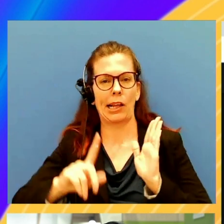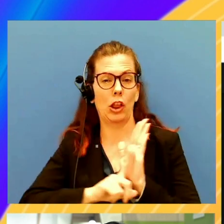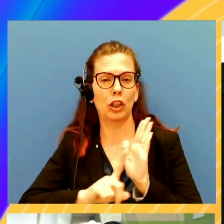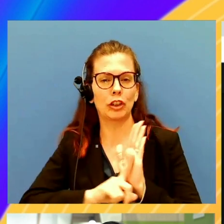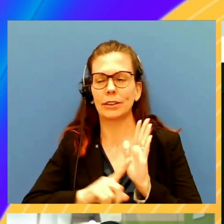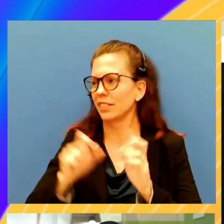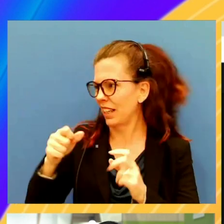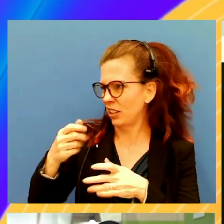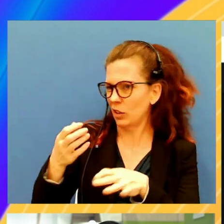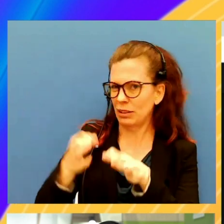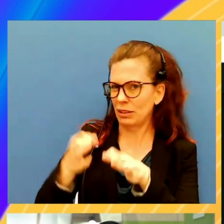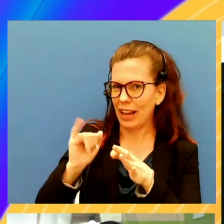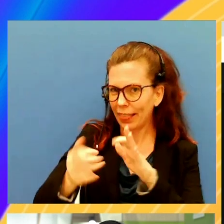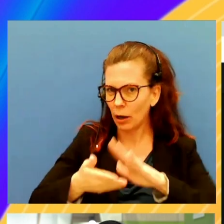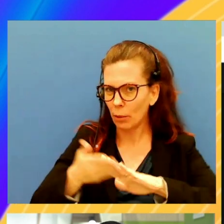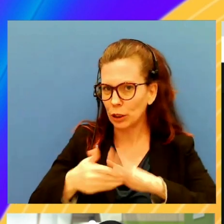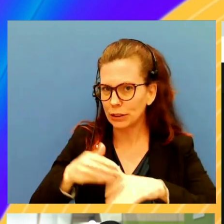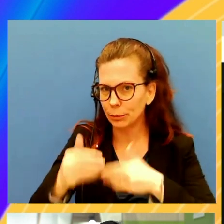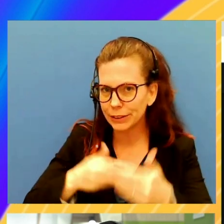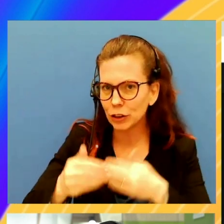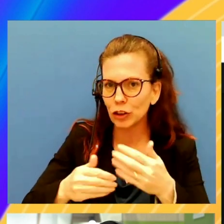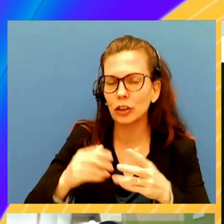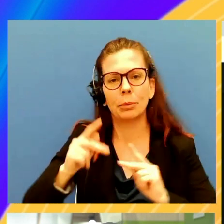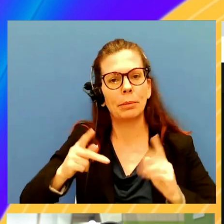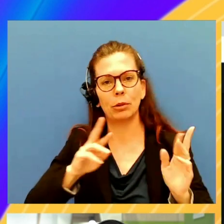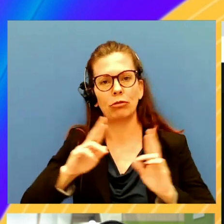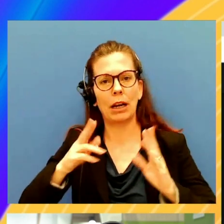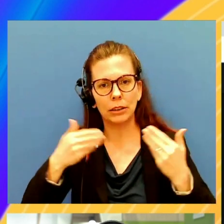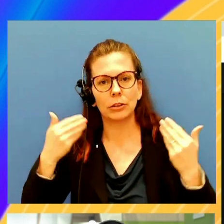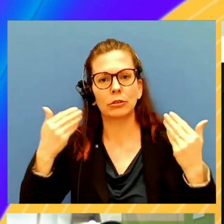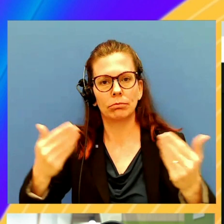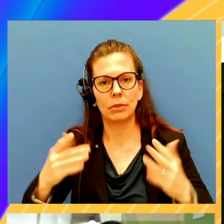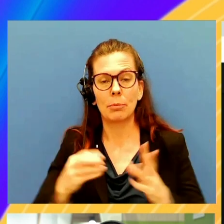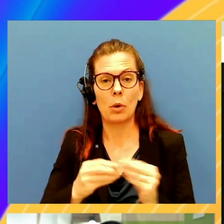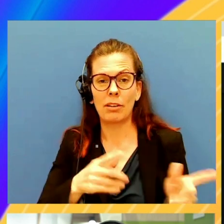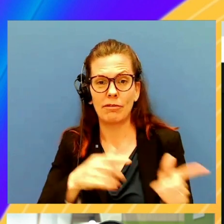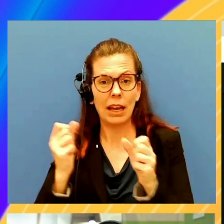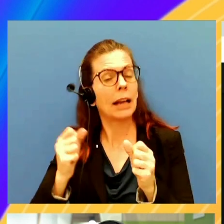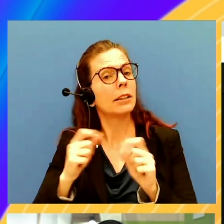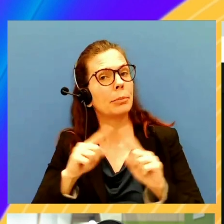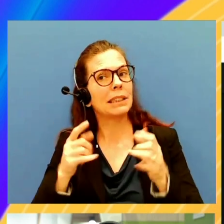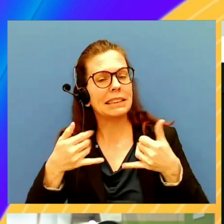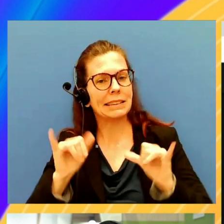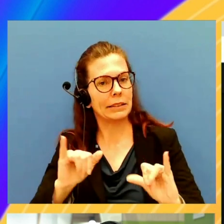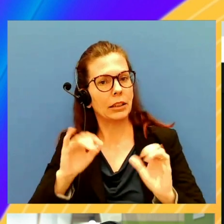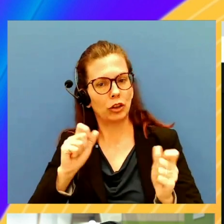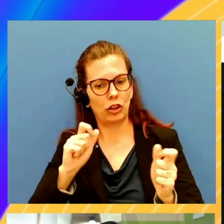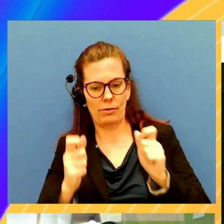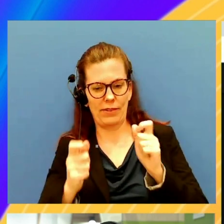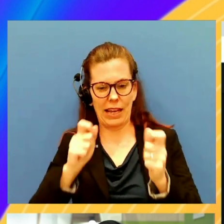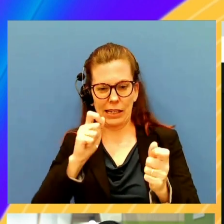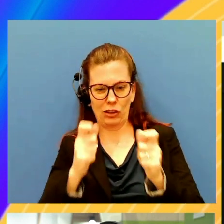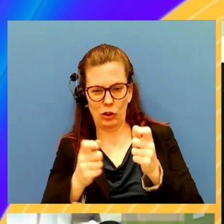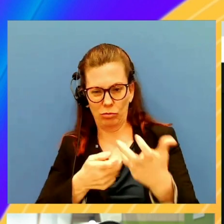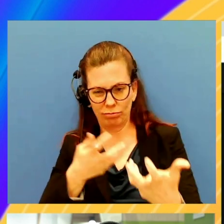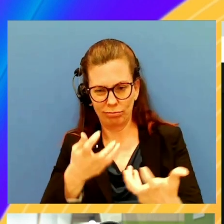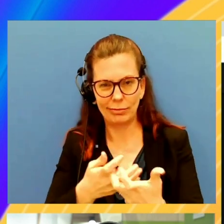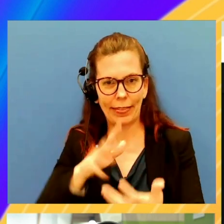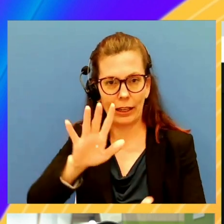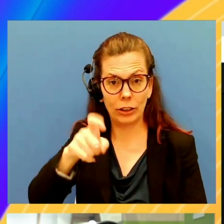the operational procedure and getting people up and running faster with still the ability to tailor it and fine-tune it to their exact